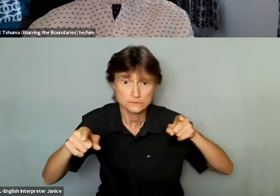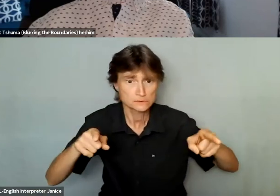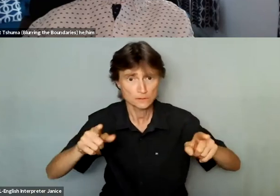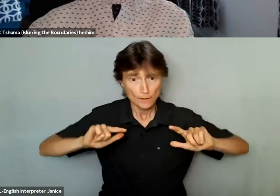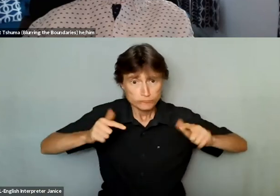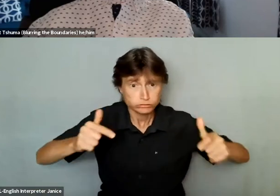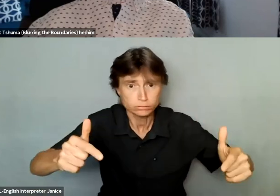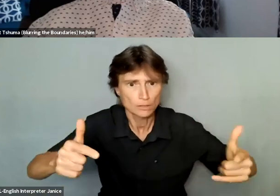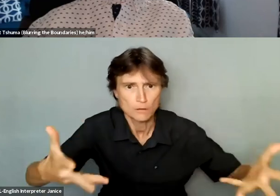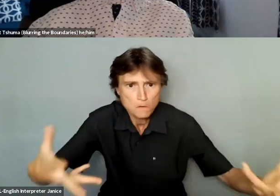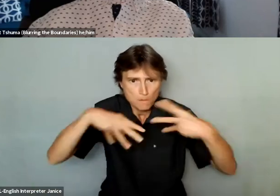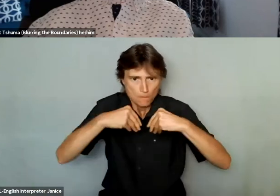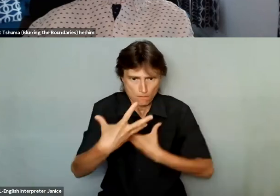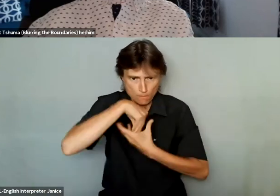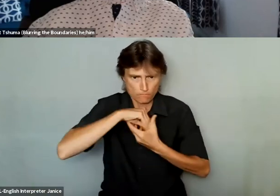yeah, it's,